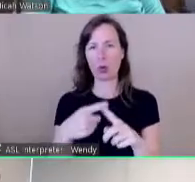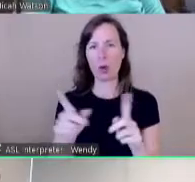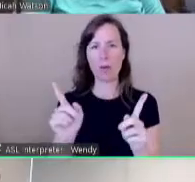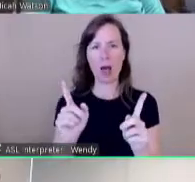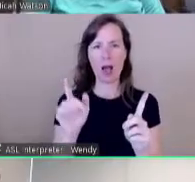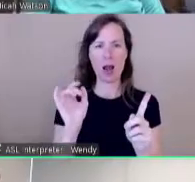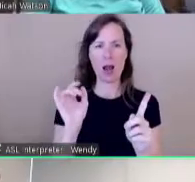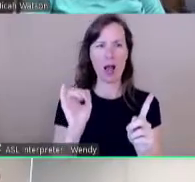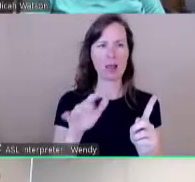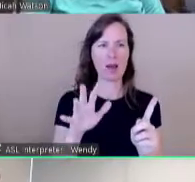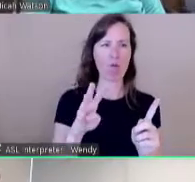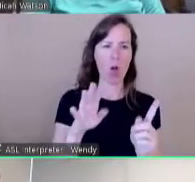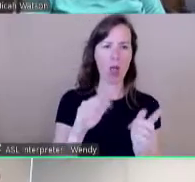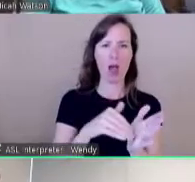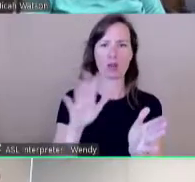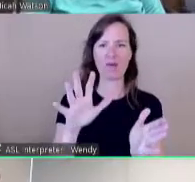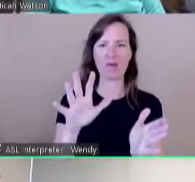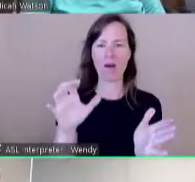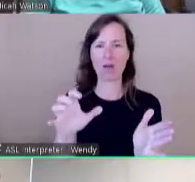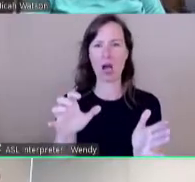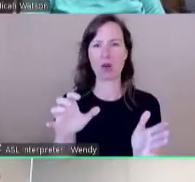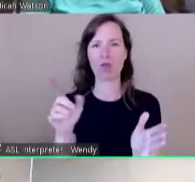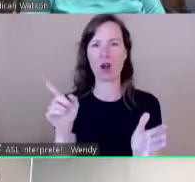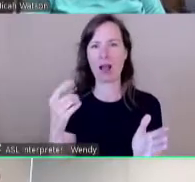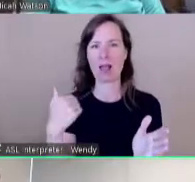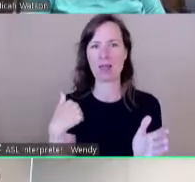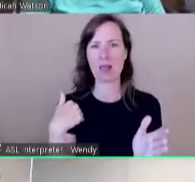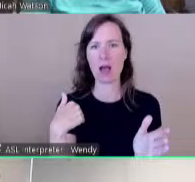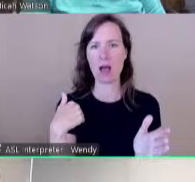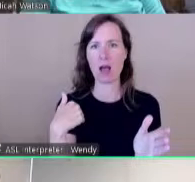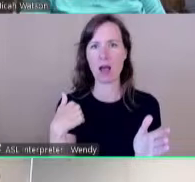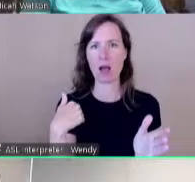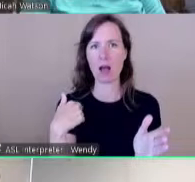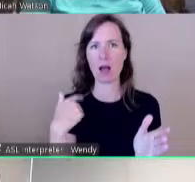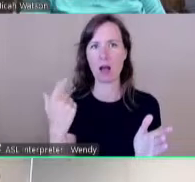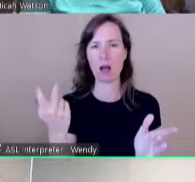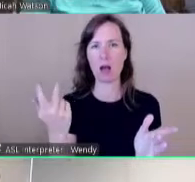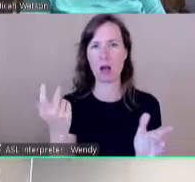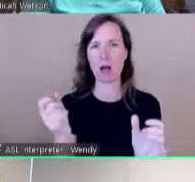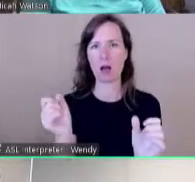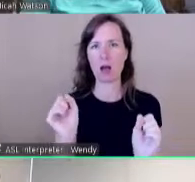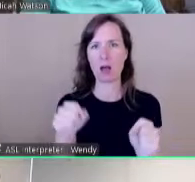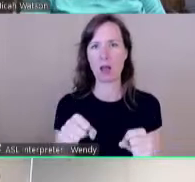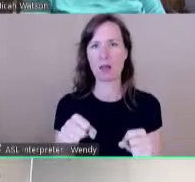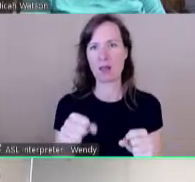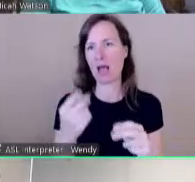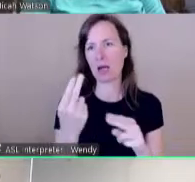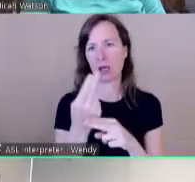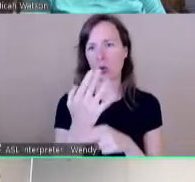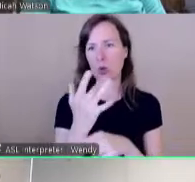4,500, they have full they can exhaust it anytime that they need to.